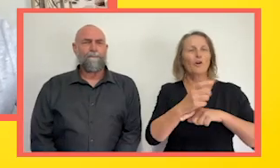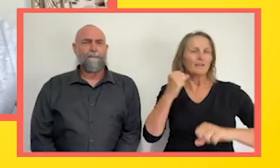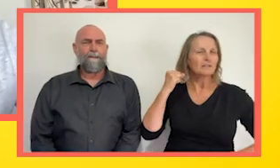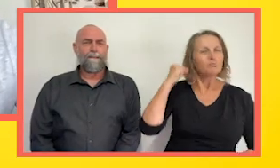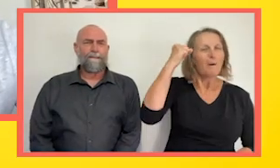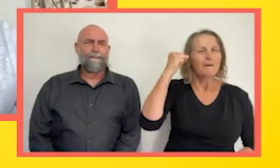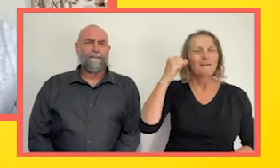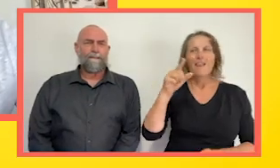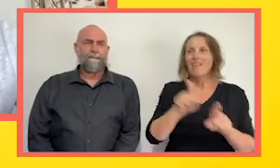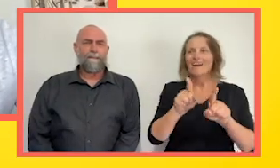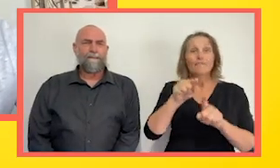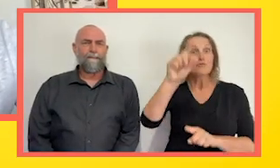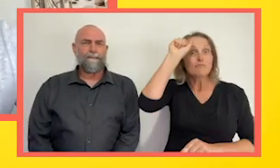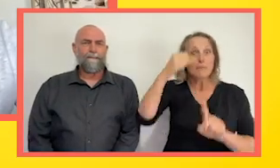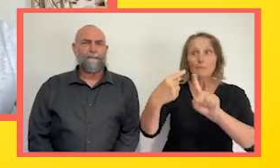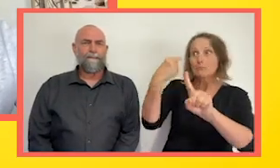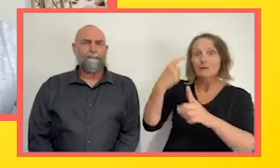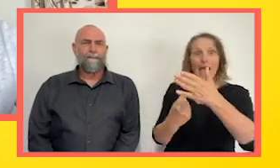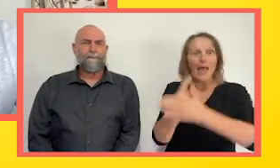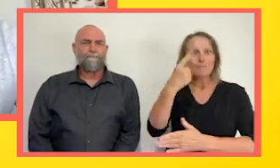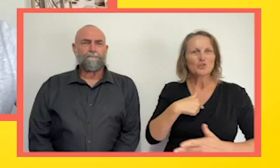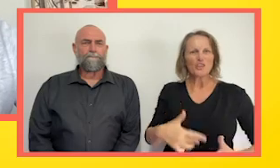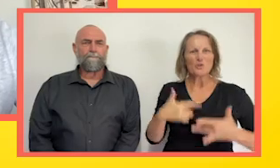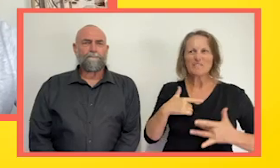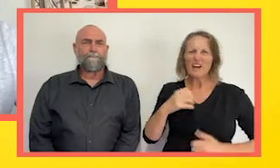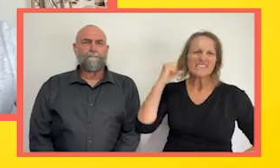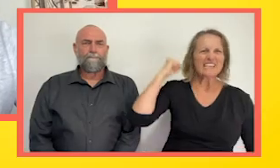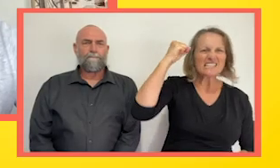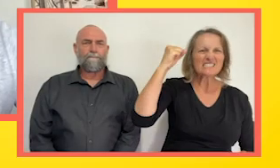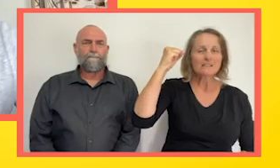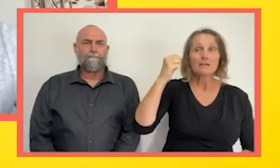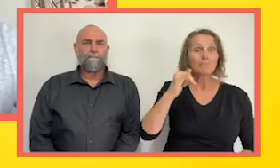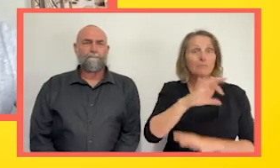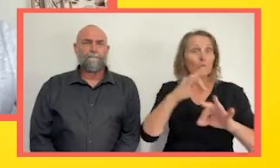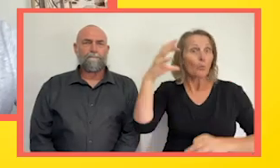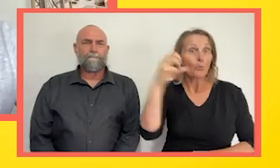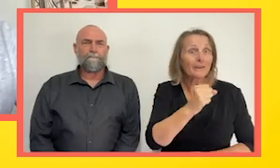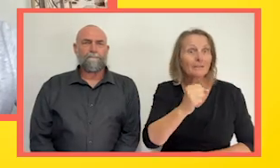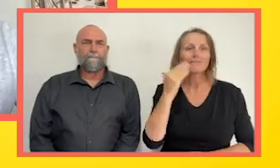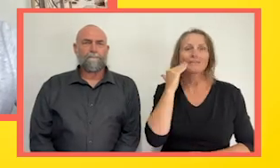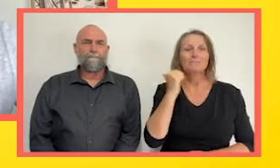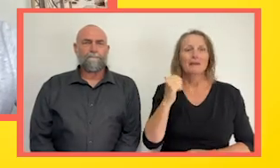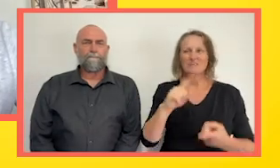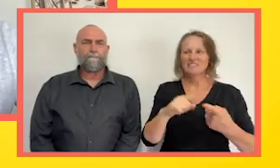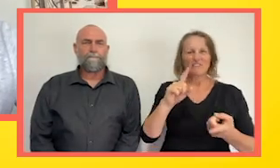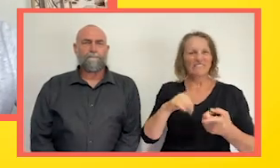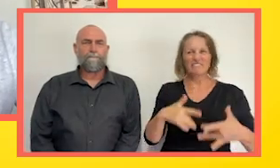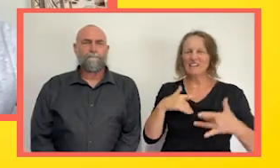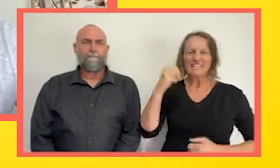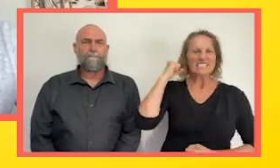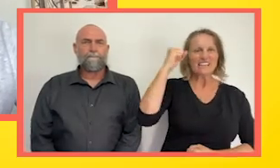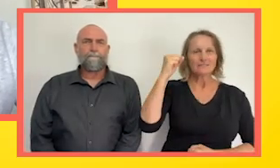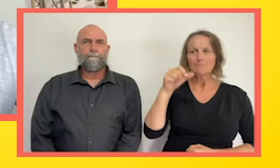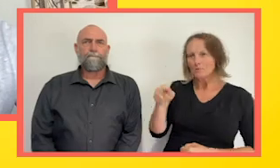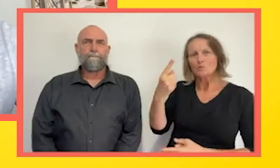not necessarily a win, but something that's made you shout, You Little Ripper. Kurt, you can kick us off, mate. What